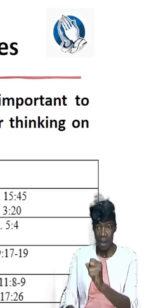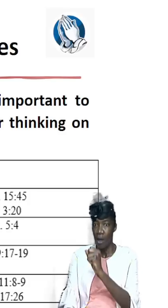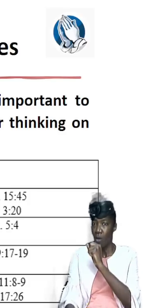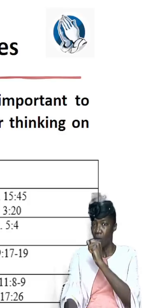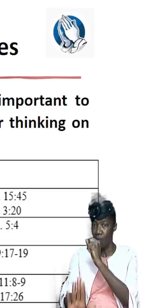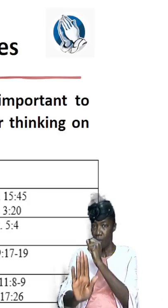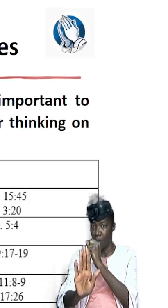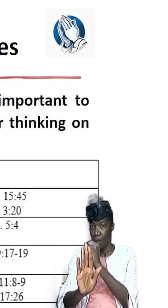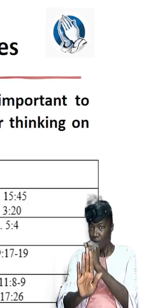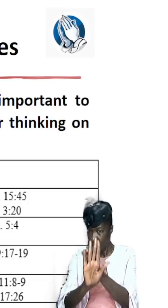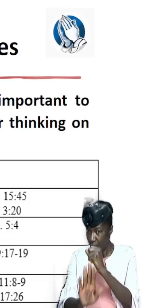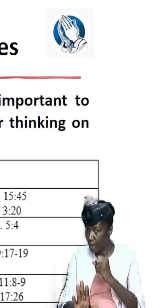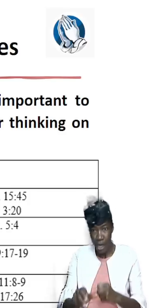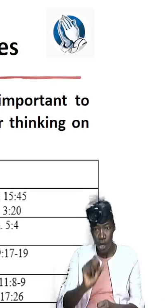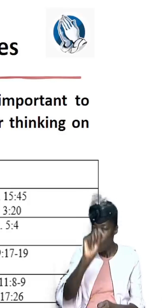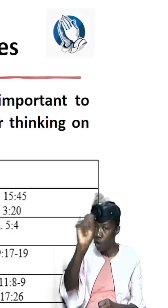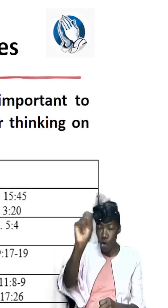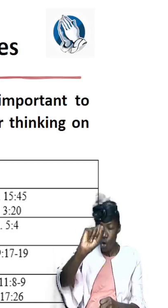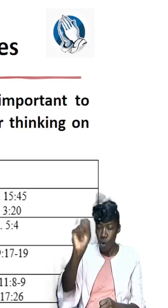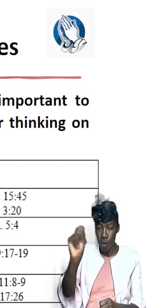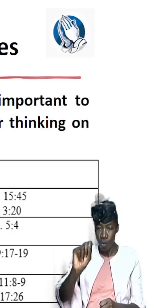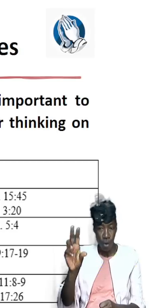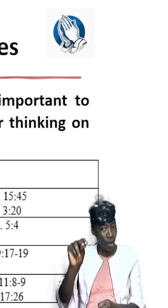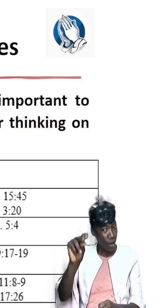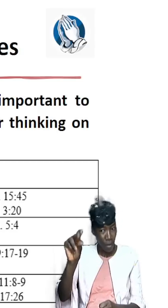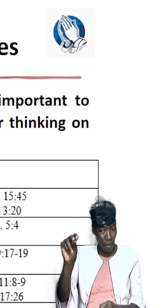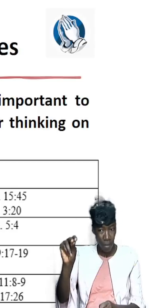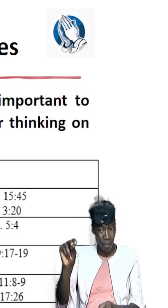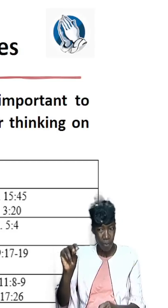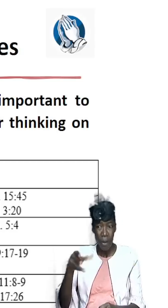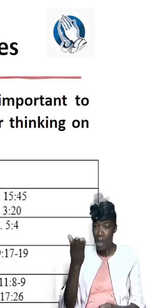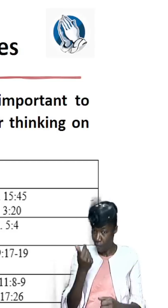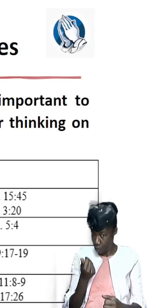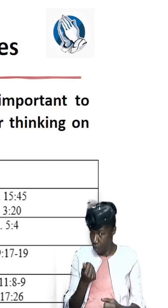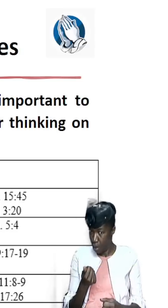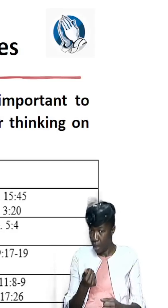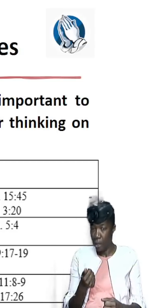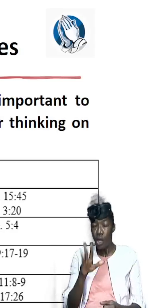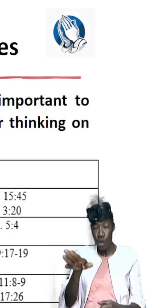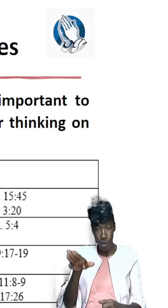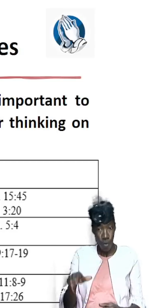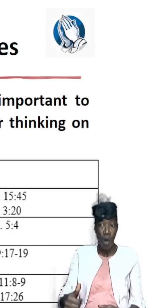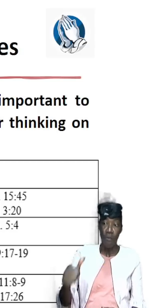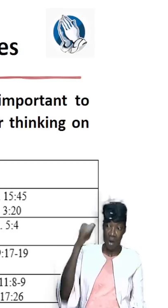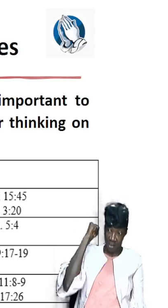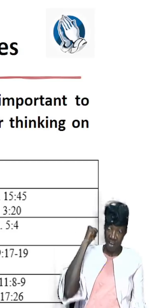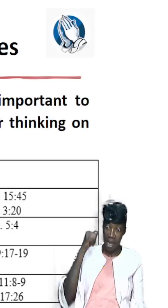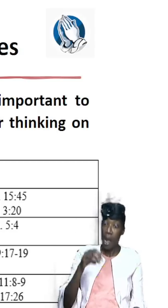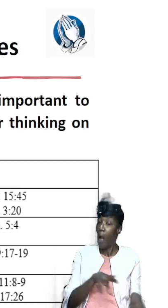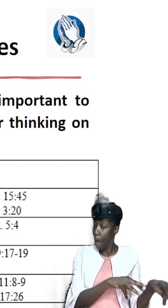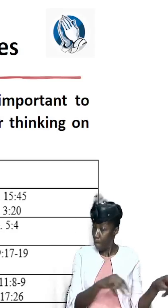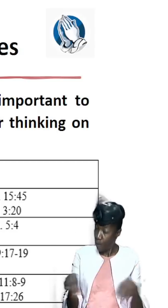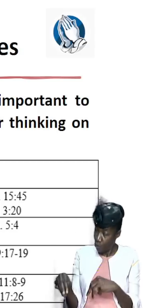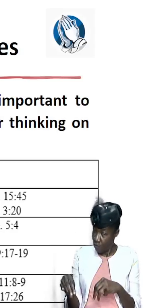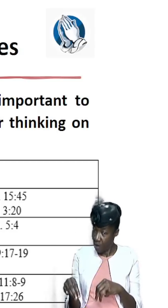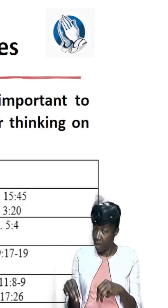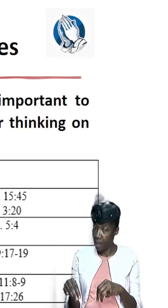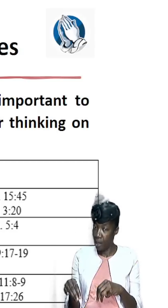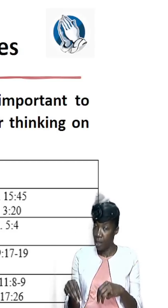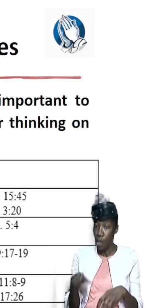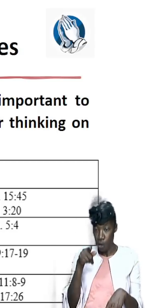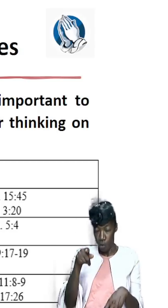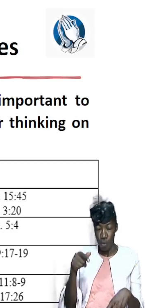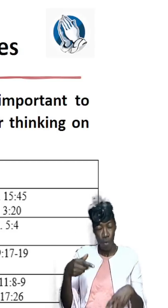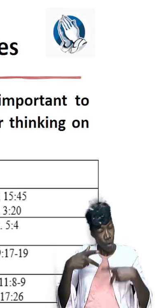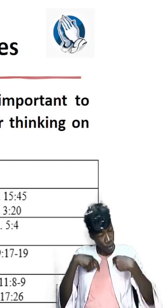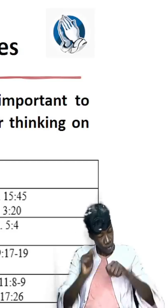there, then he's going to just reject it and move on. We might try to, you know, do what we